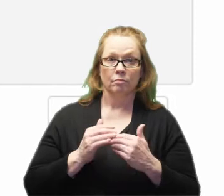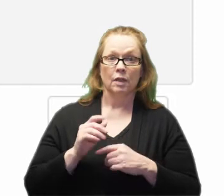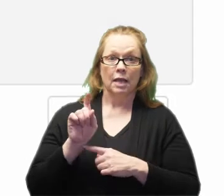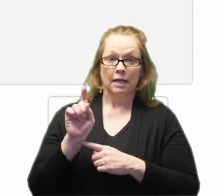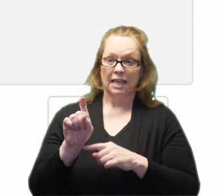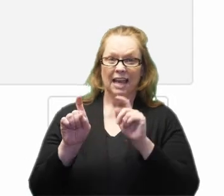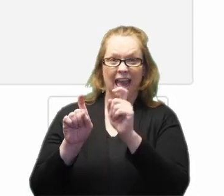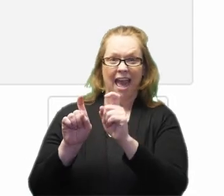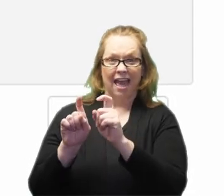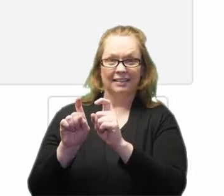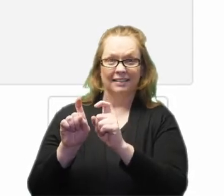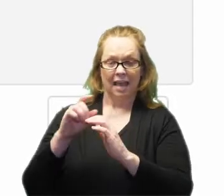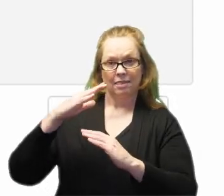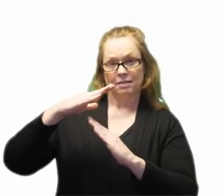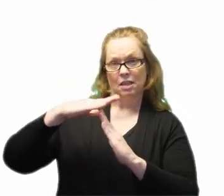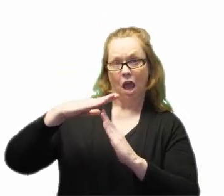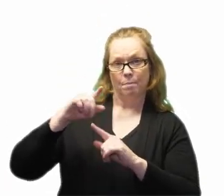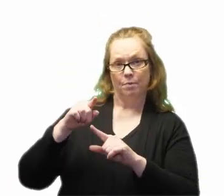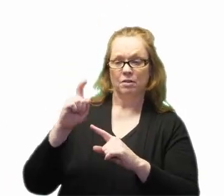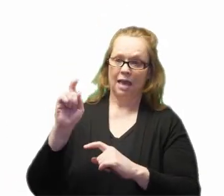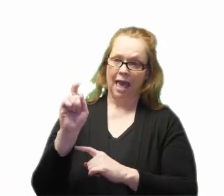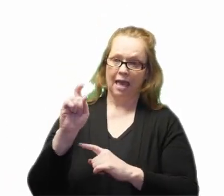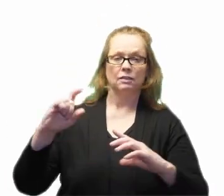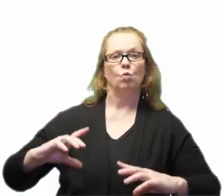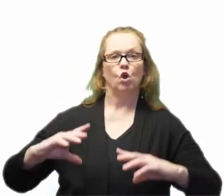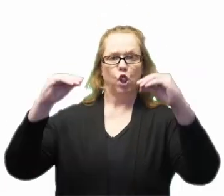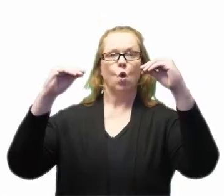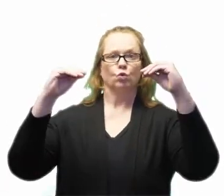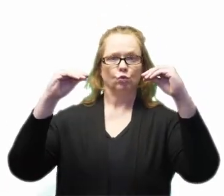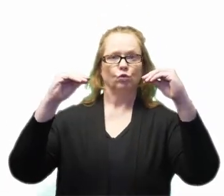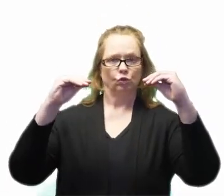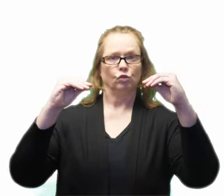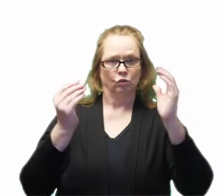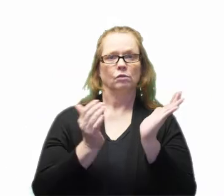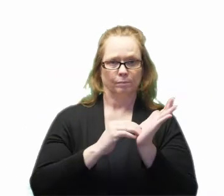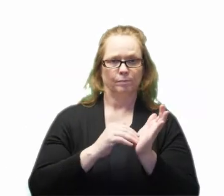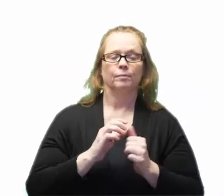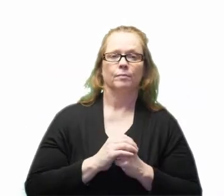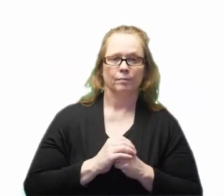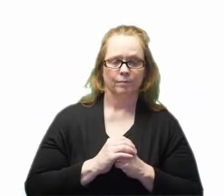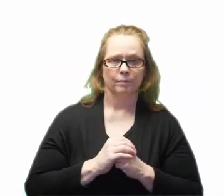Clicking the X at the top will close this box once more.